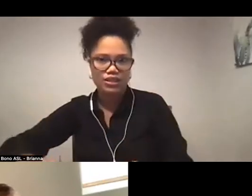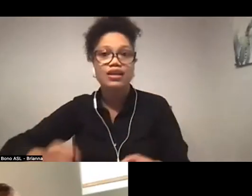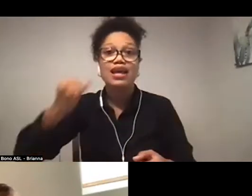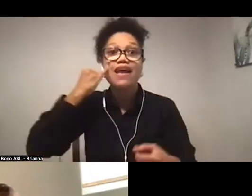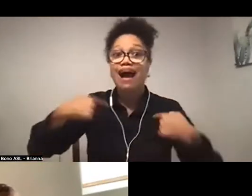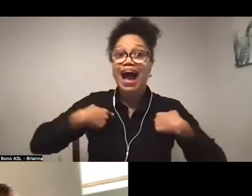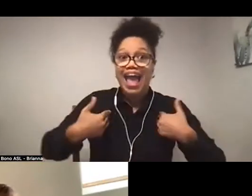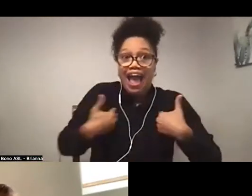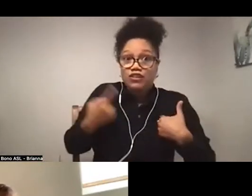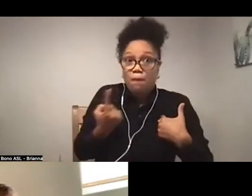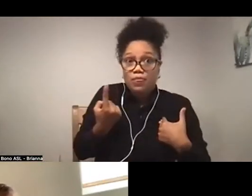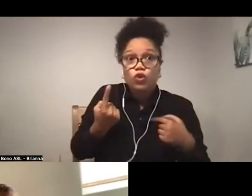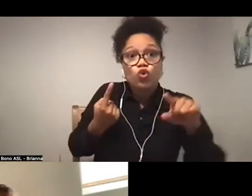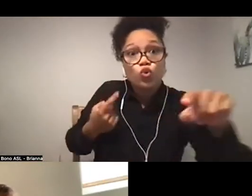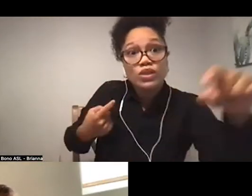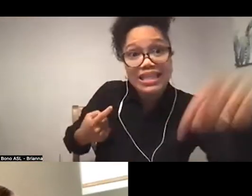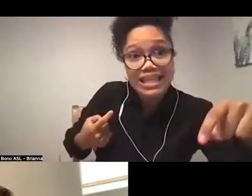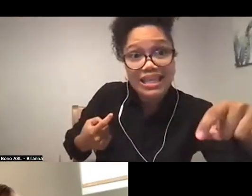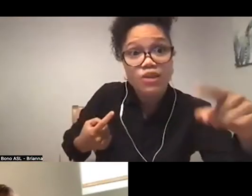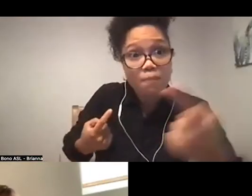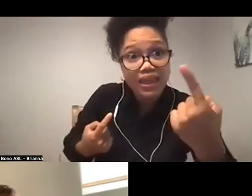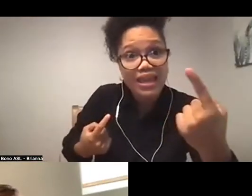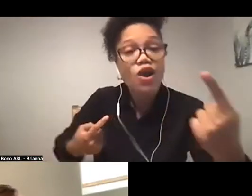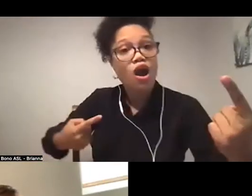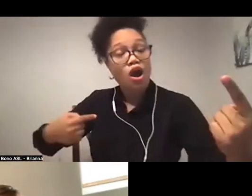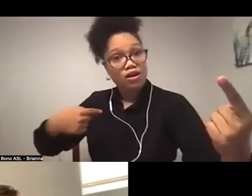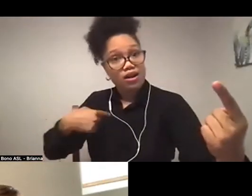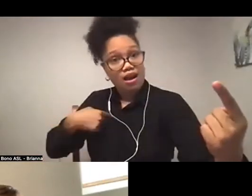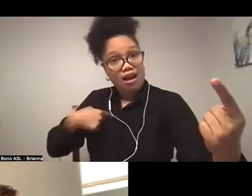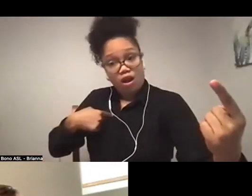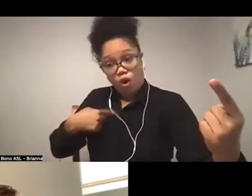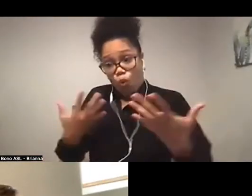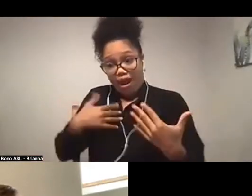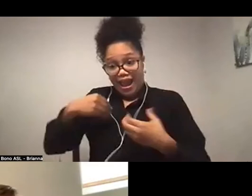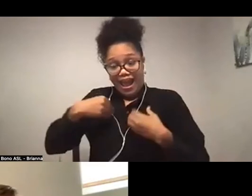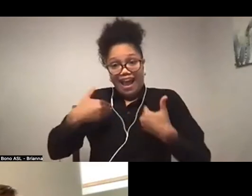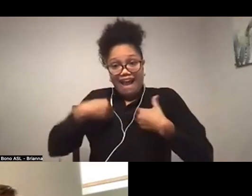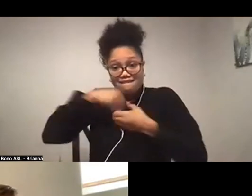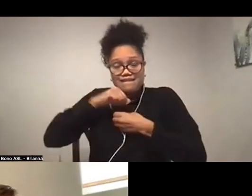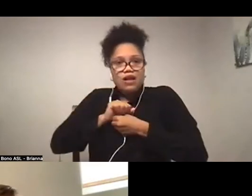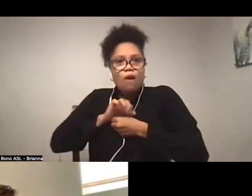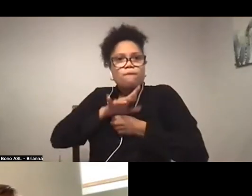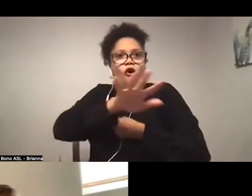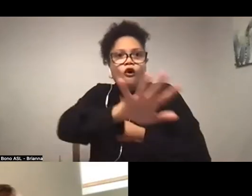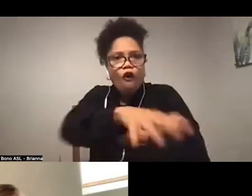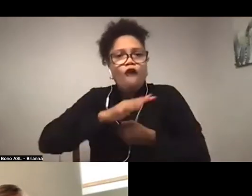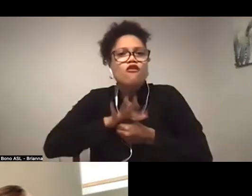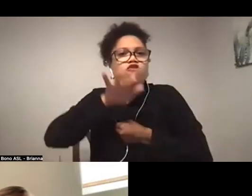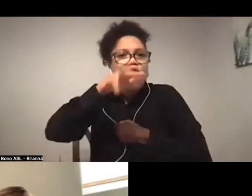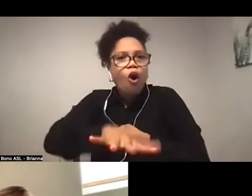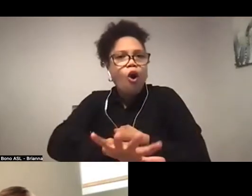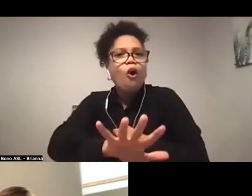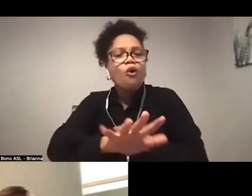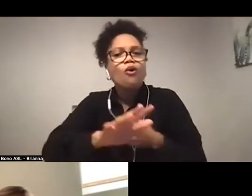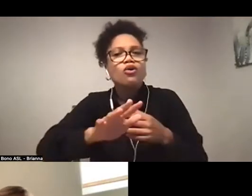you need, that what I have can overflow and help to address your need. And it sounds like,